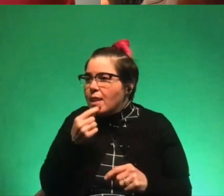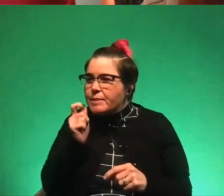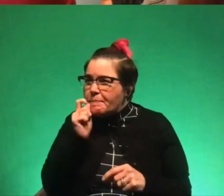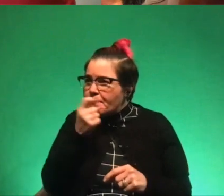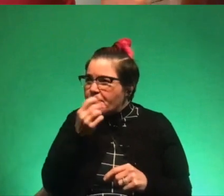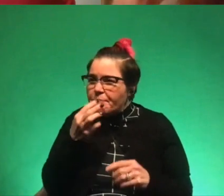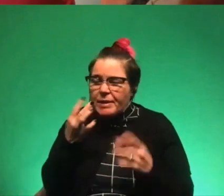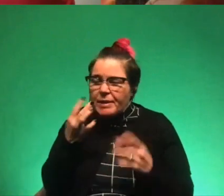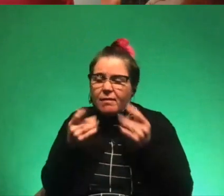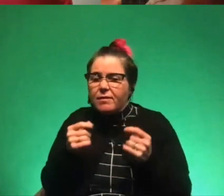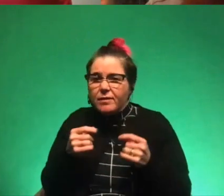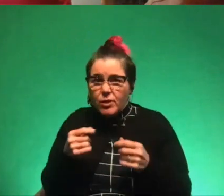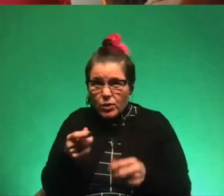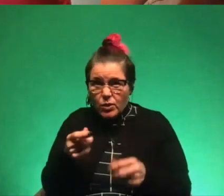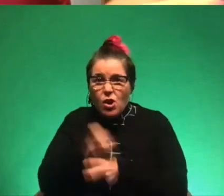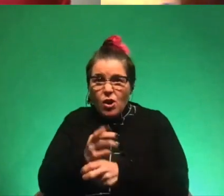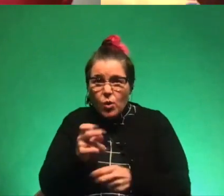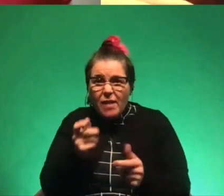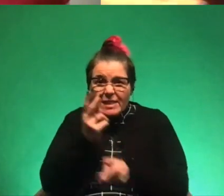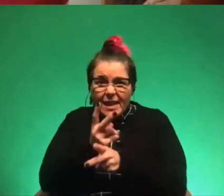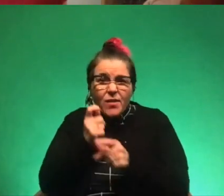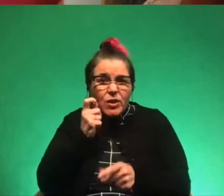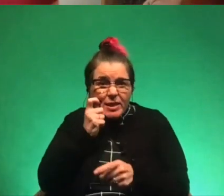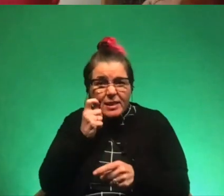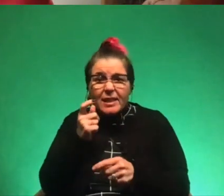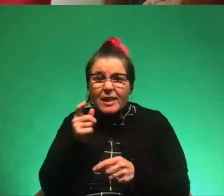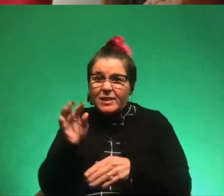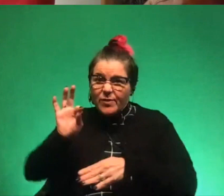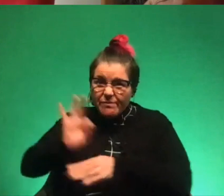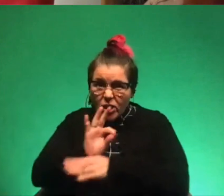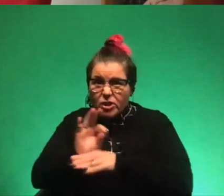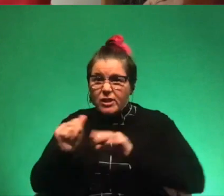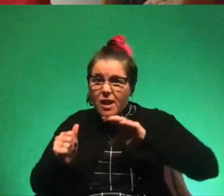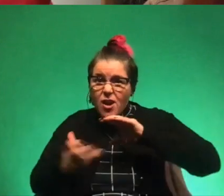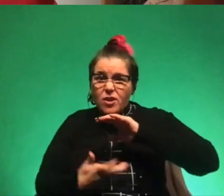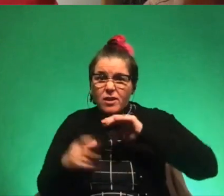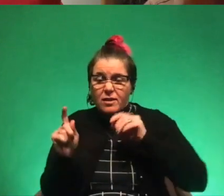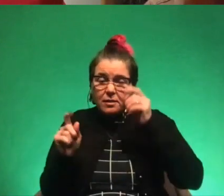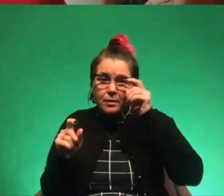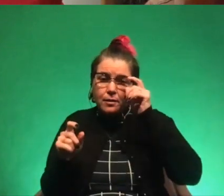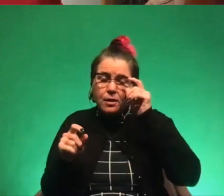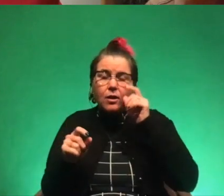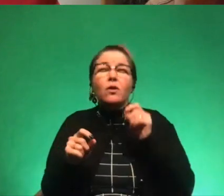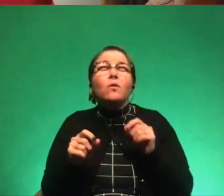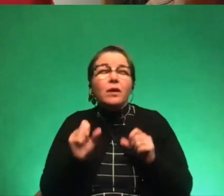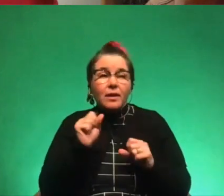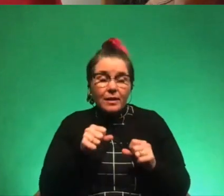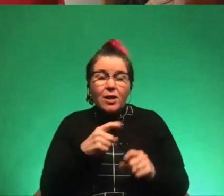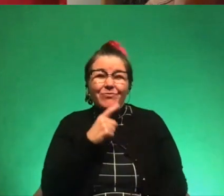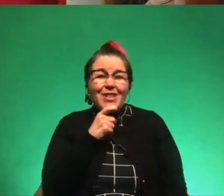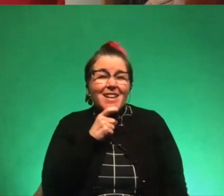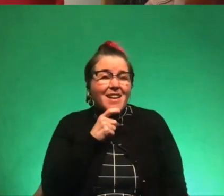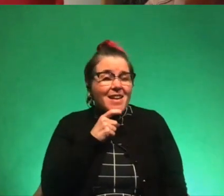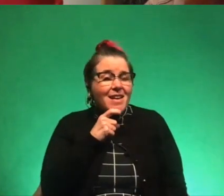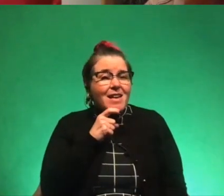like, do you have to go through some hardcore skincare routine to keep functional in Antarctica? Yeah, so it's really dry.